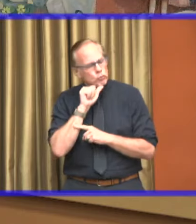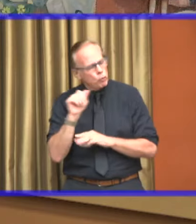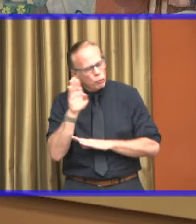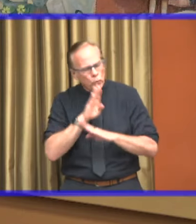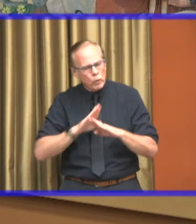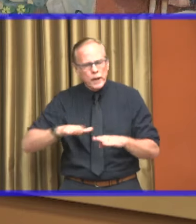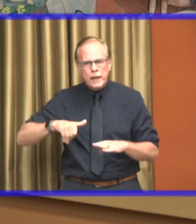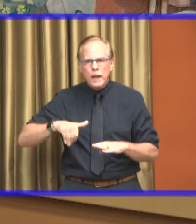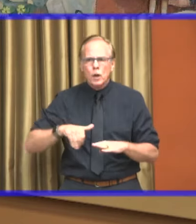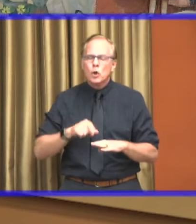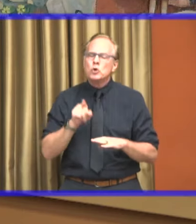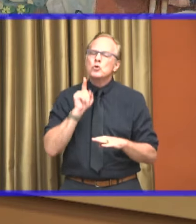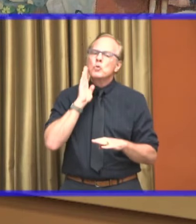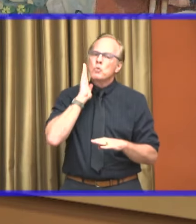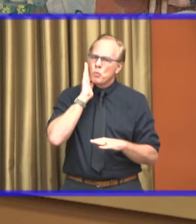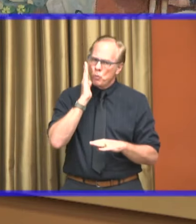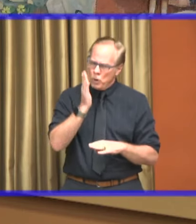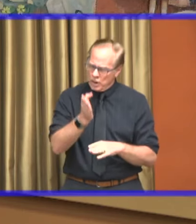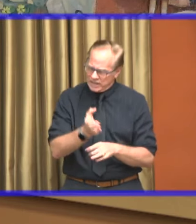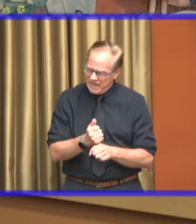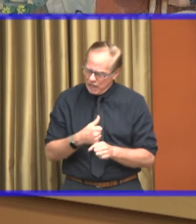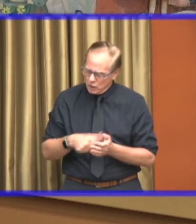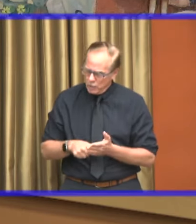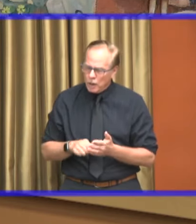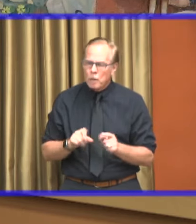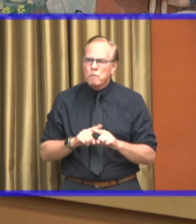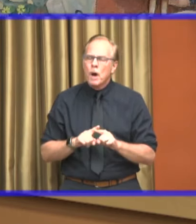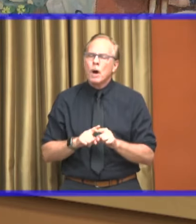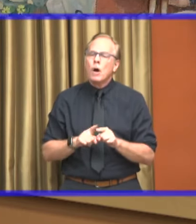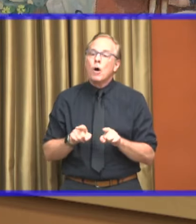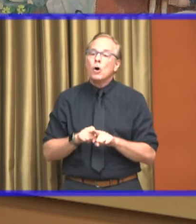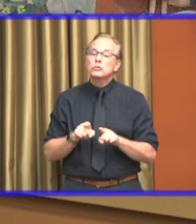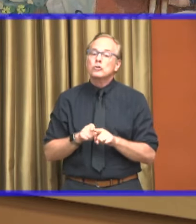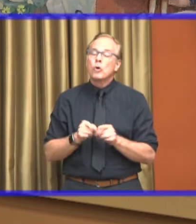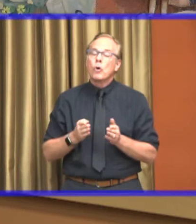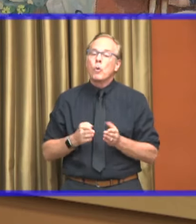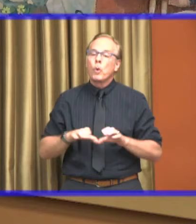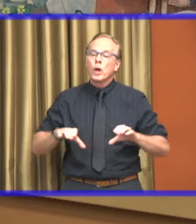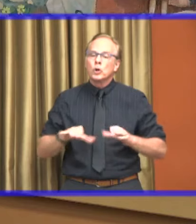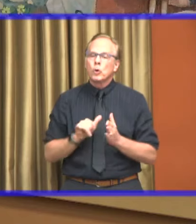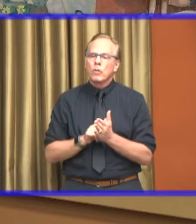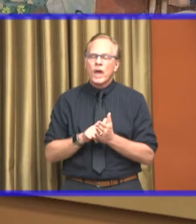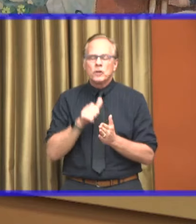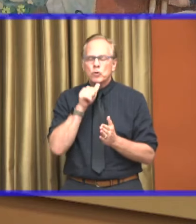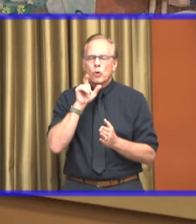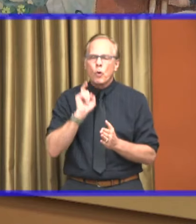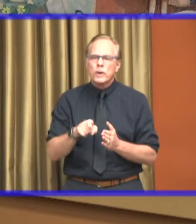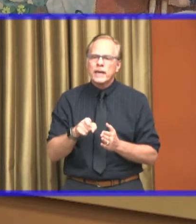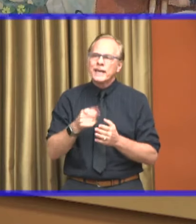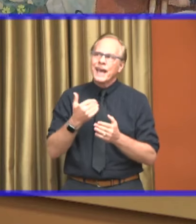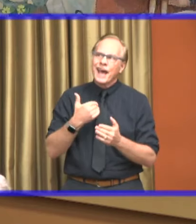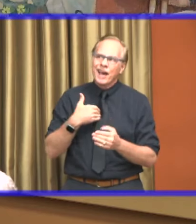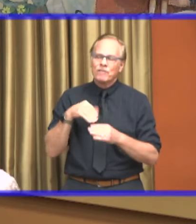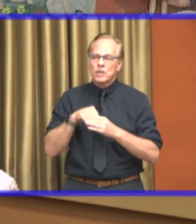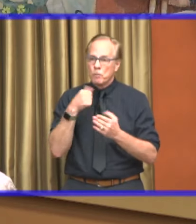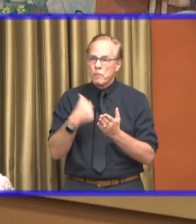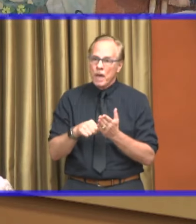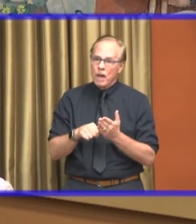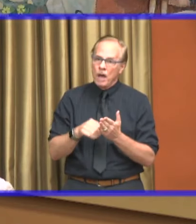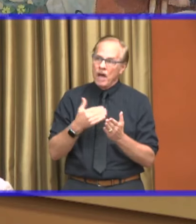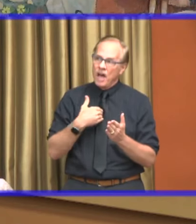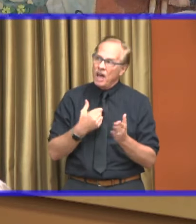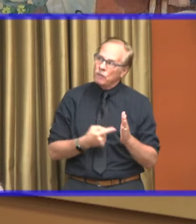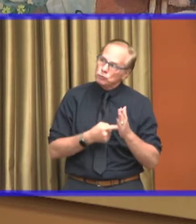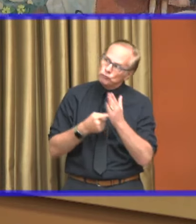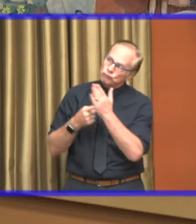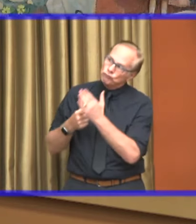mailing, even at this point. But there is a way to do your response without having your mailing, and that's why I've got this